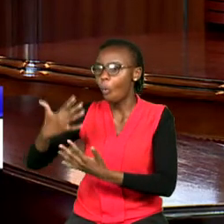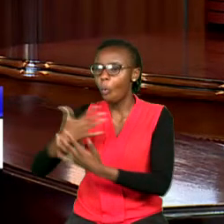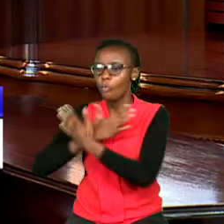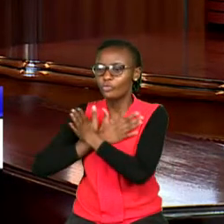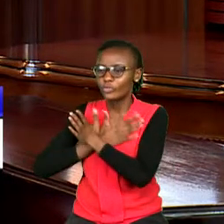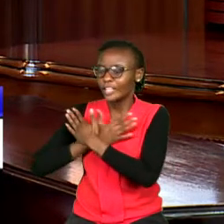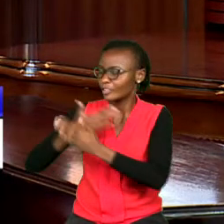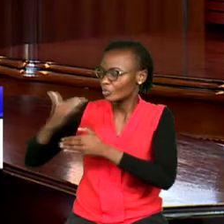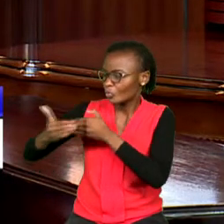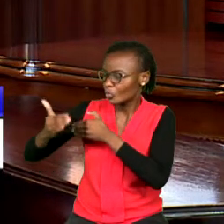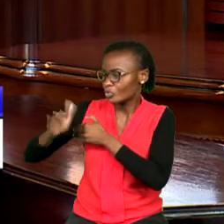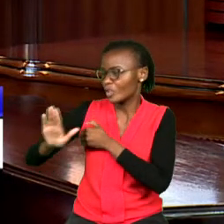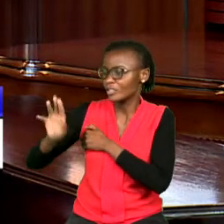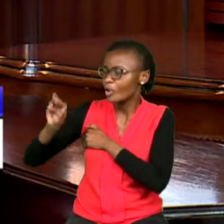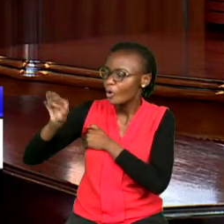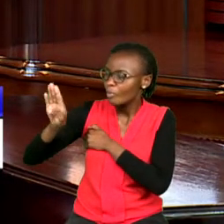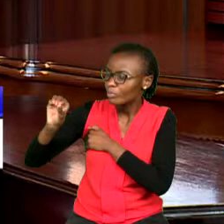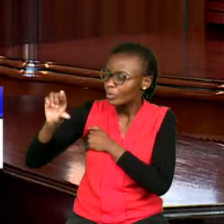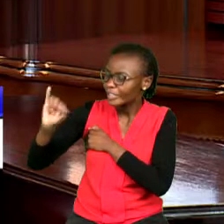friends. Mbogi.